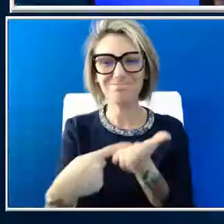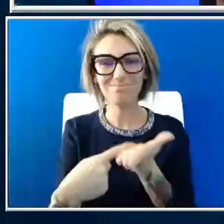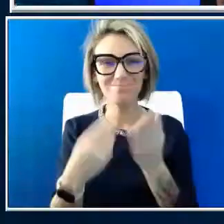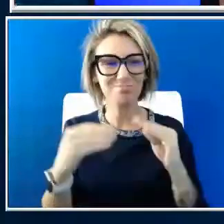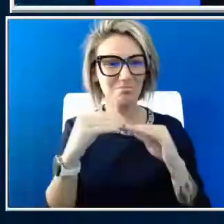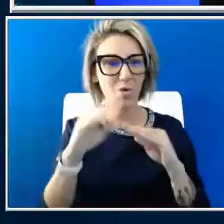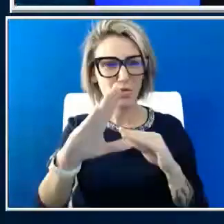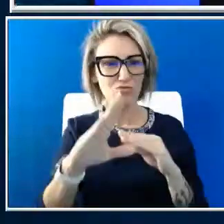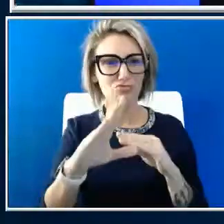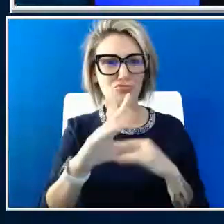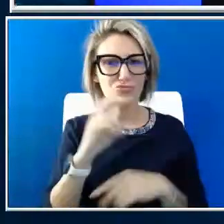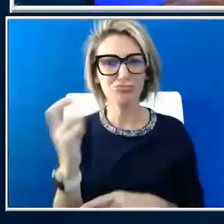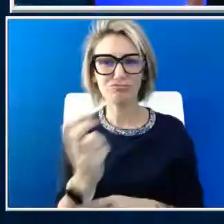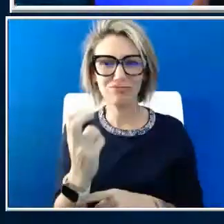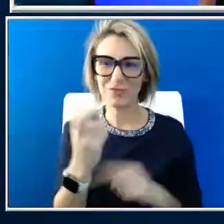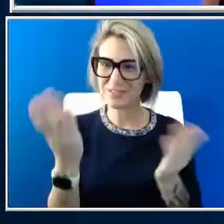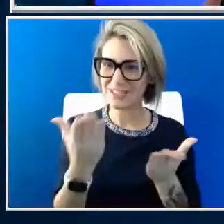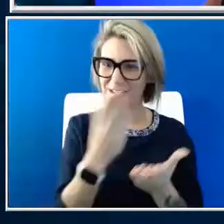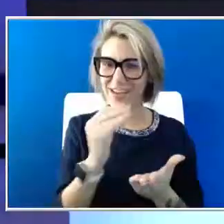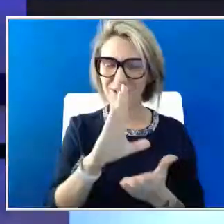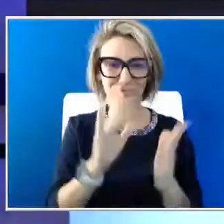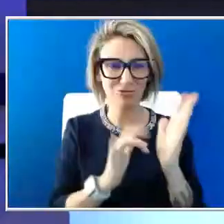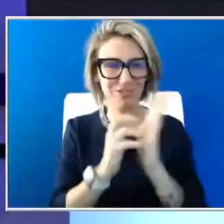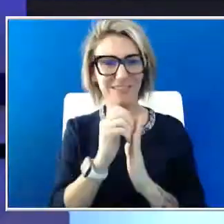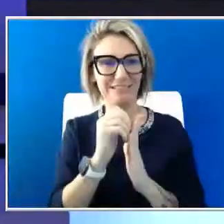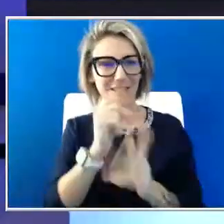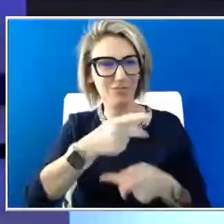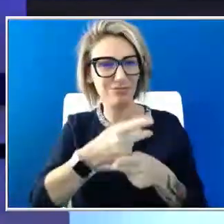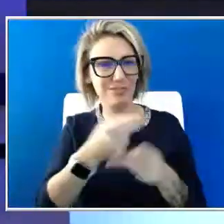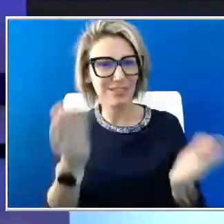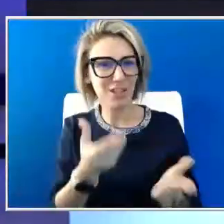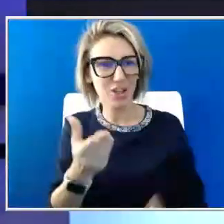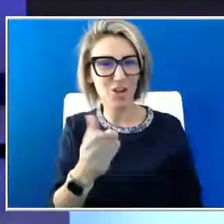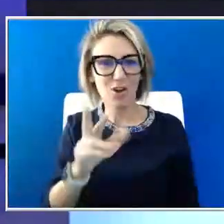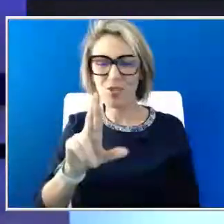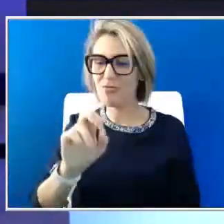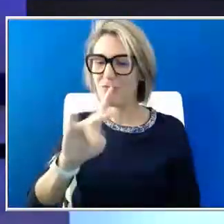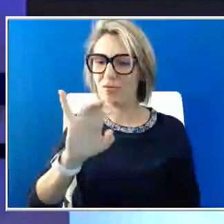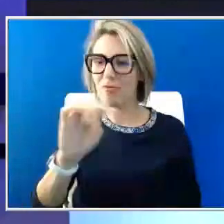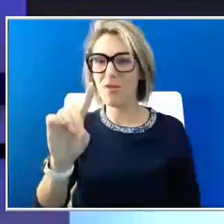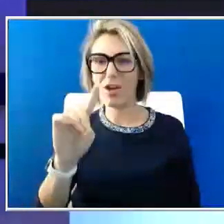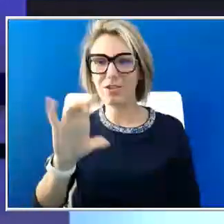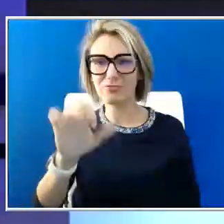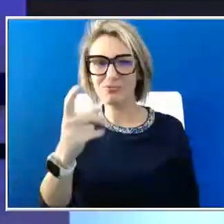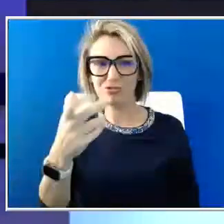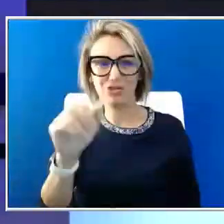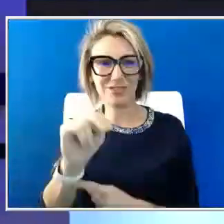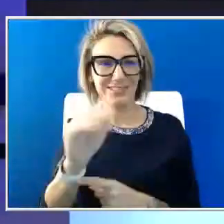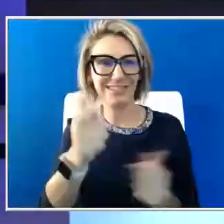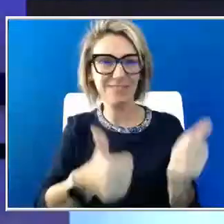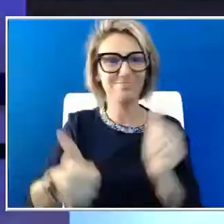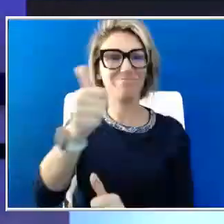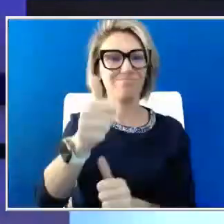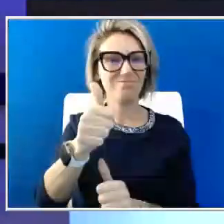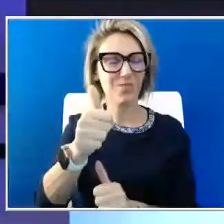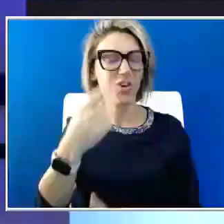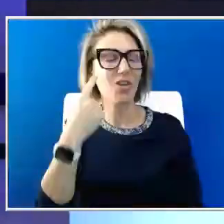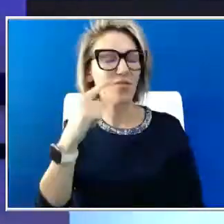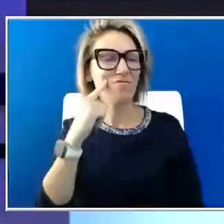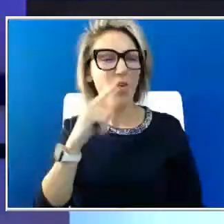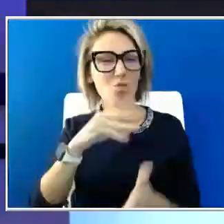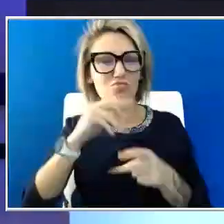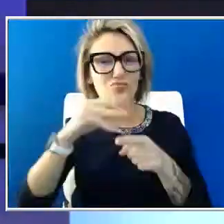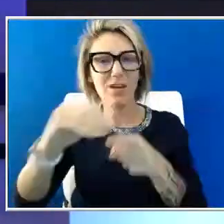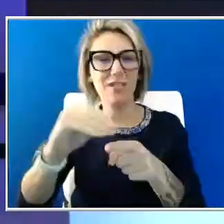and getting the cancer care you needed. With me here in studio is Dr. Ronald Chen. He is the chair of radiation oncology at the University of Kansas Cancer Center. Also